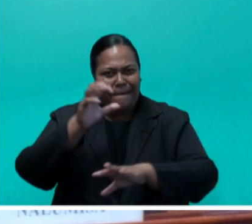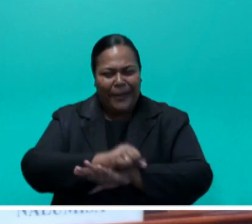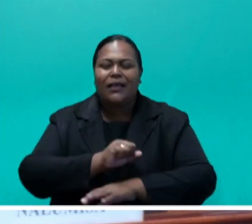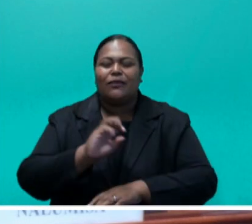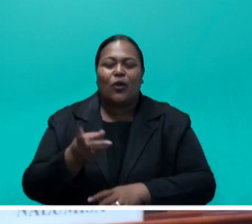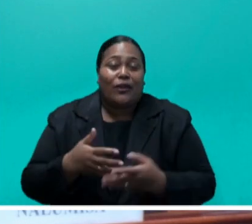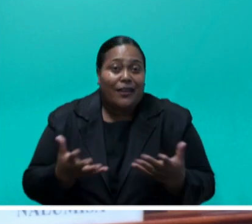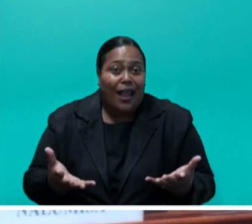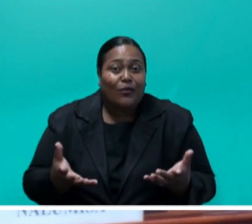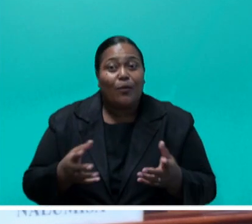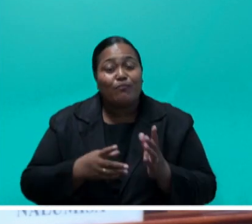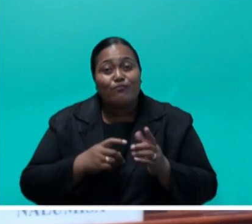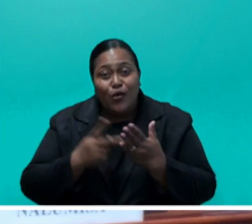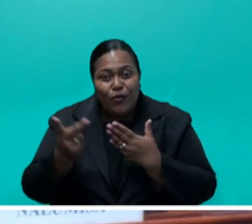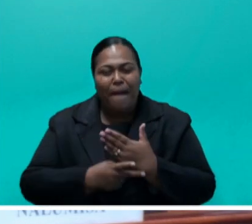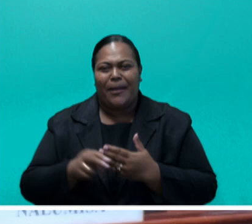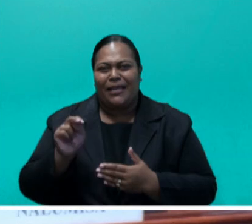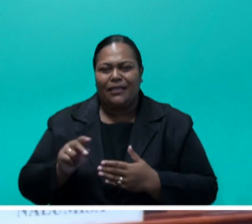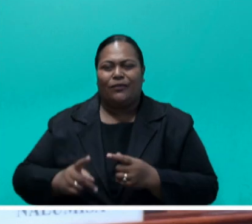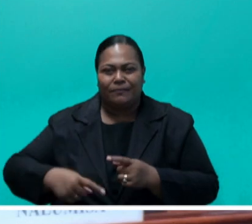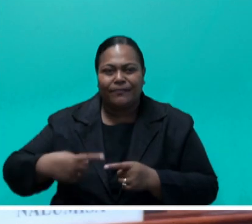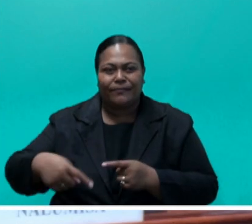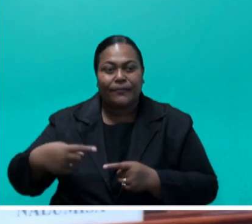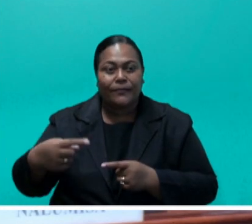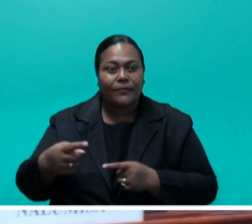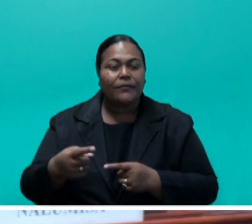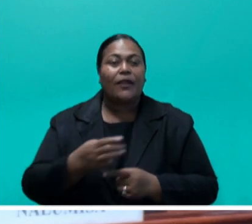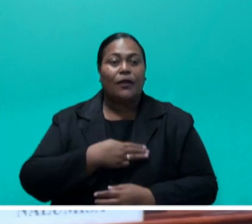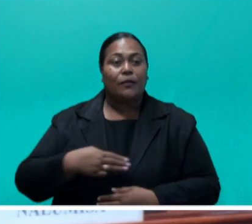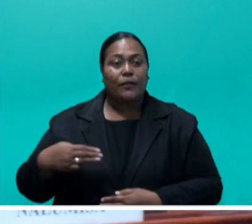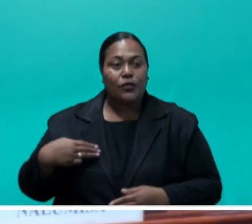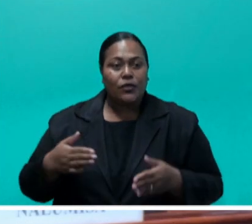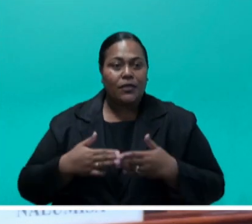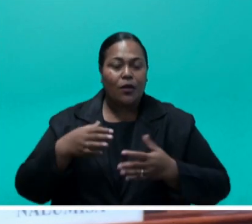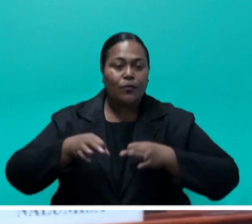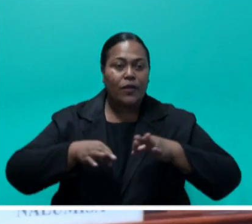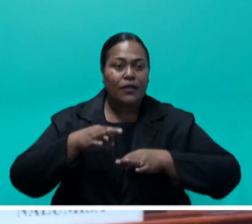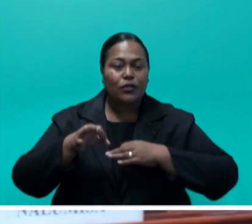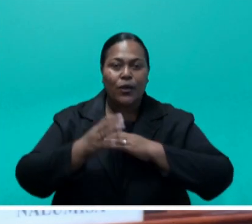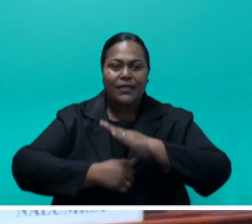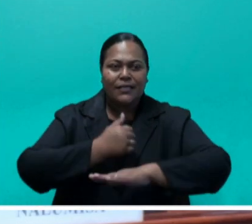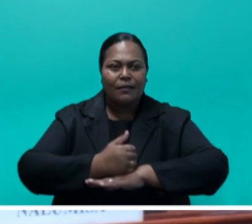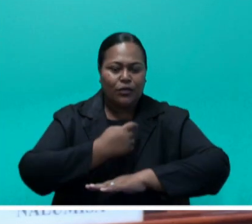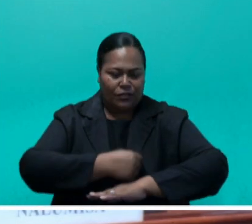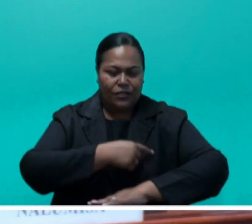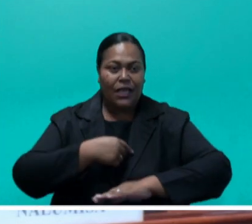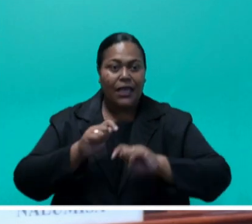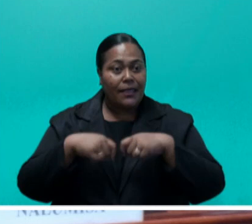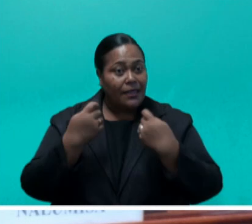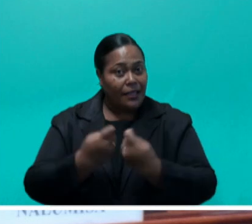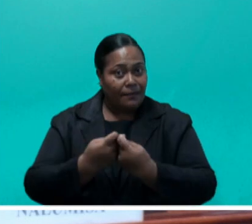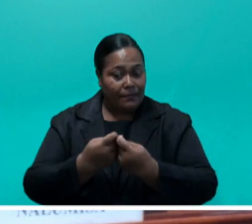to ensure the programme's effectiveness, the Ministry plans to establish a dedicated team. This